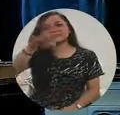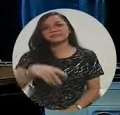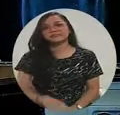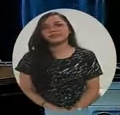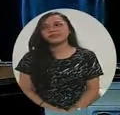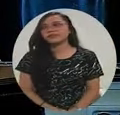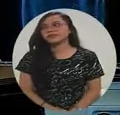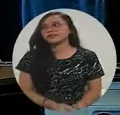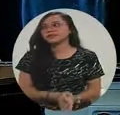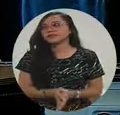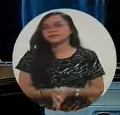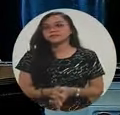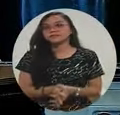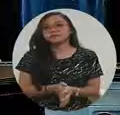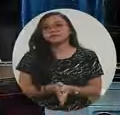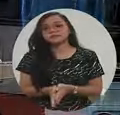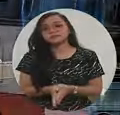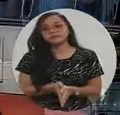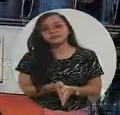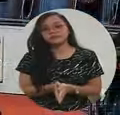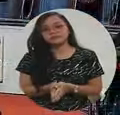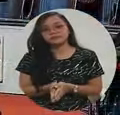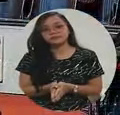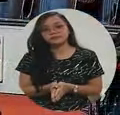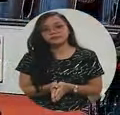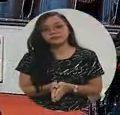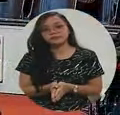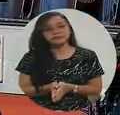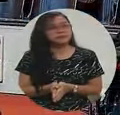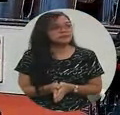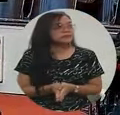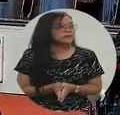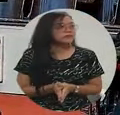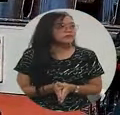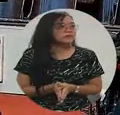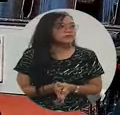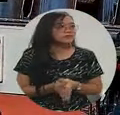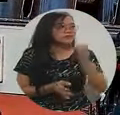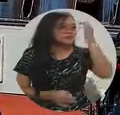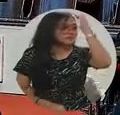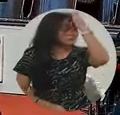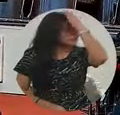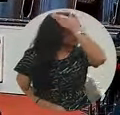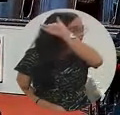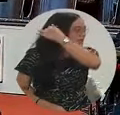Dunay bata nga, dunay klase nga gi-assign sila. Children,